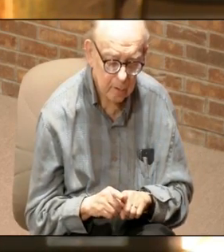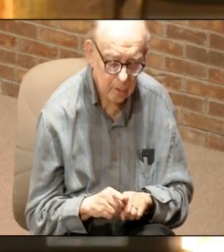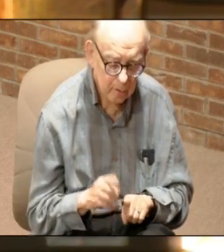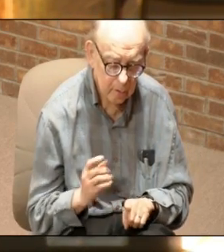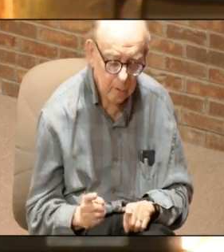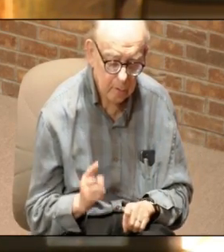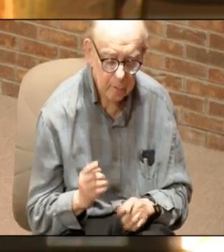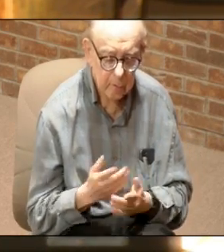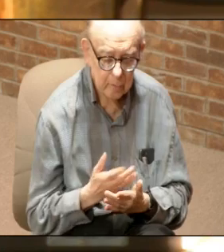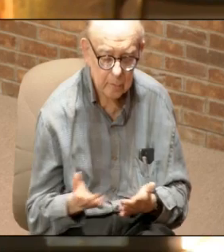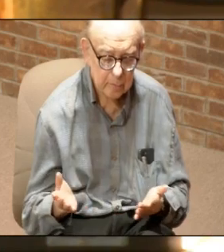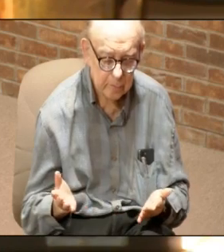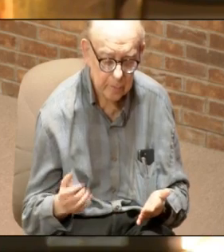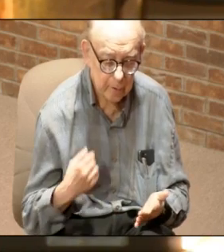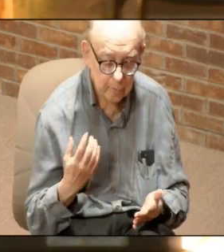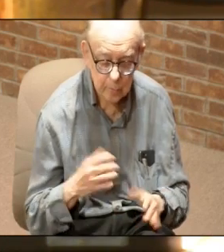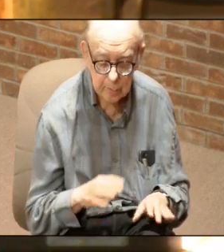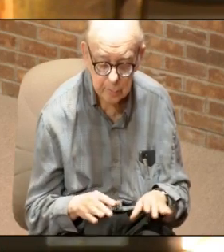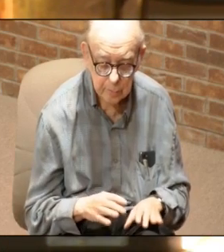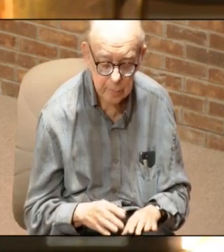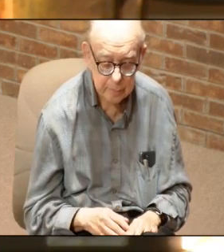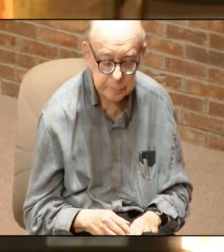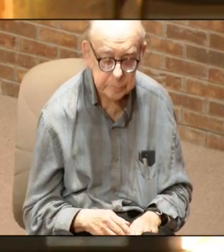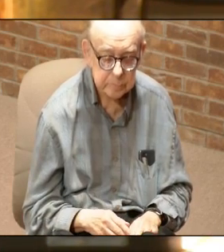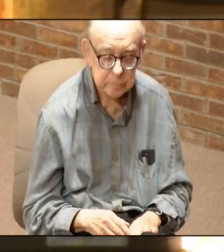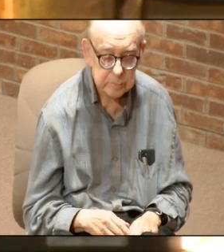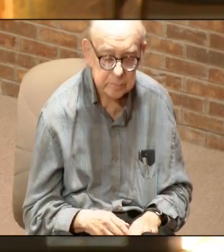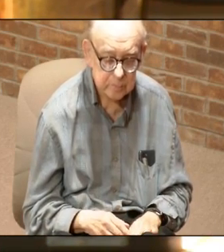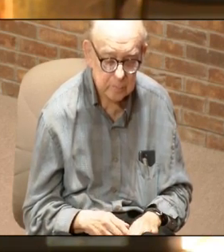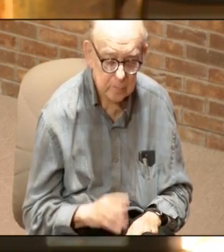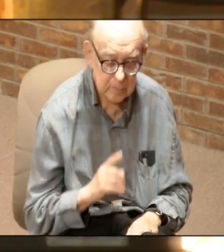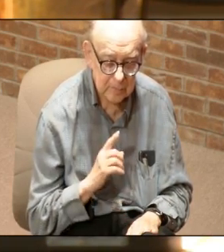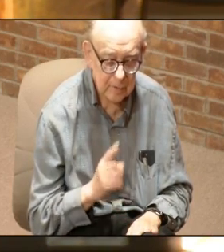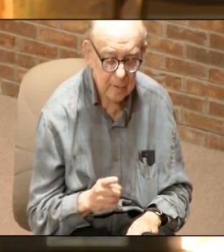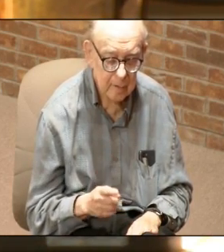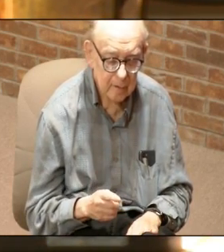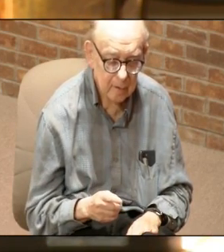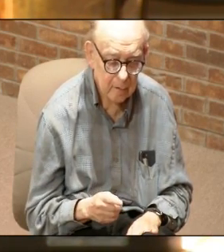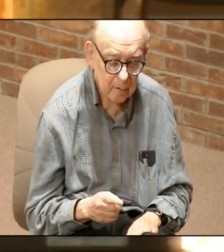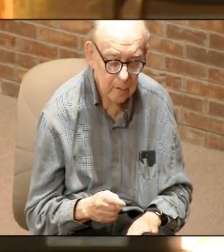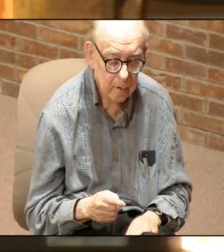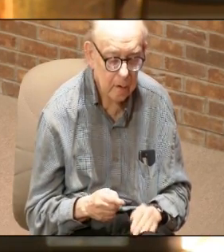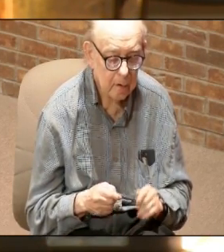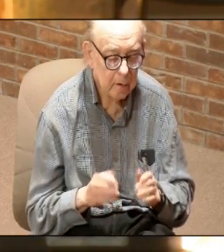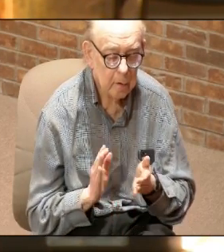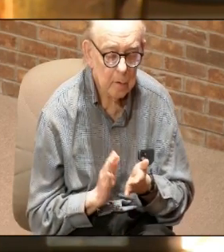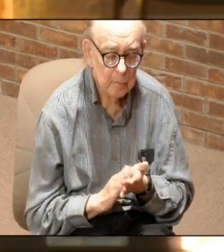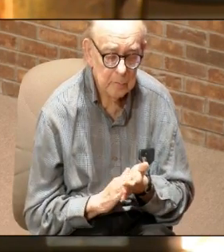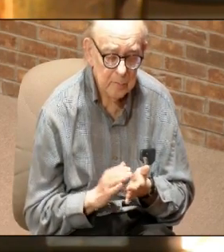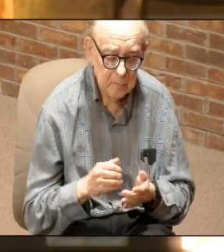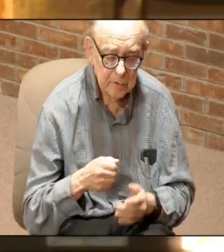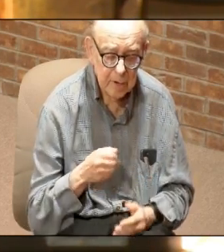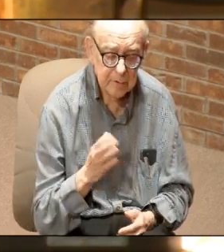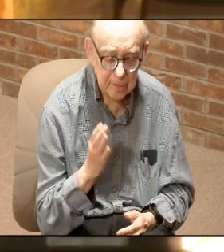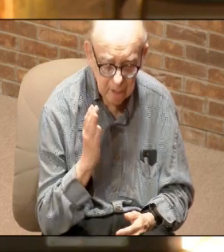Because the one thing that we're going to do is just praise God.